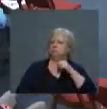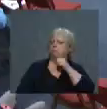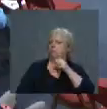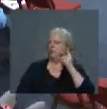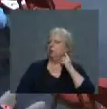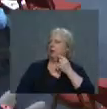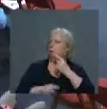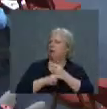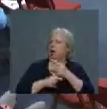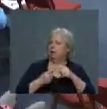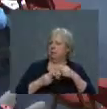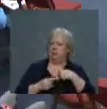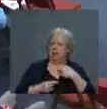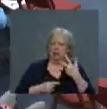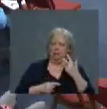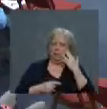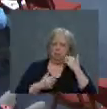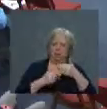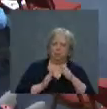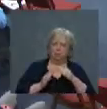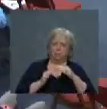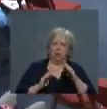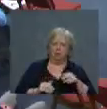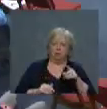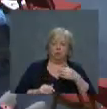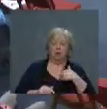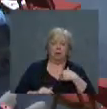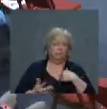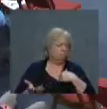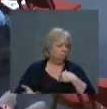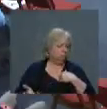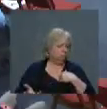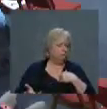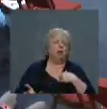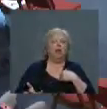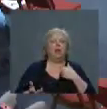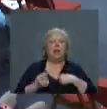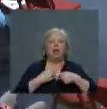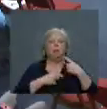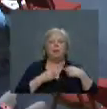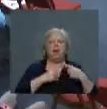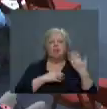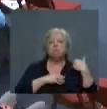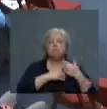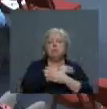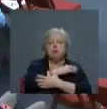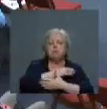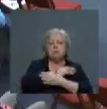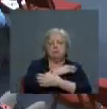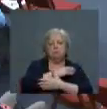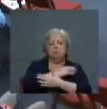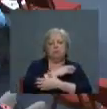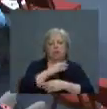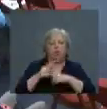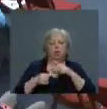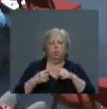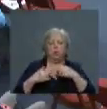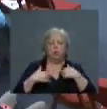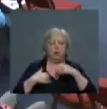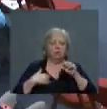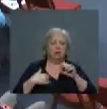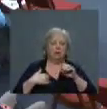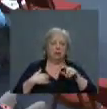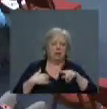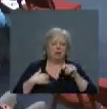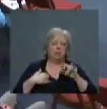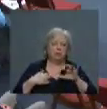A 3-bedroom house, you have, and I go back to back in the country where when you have a septic system put